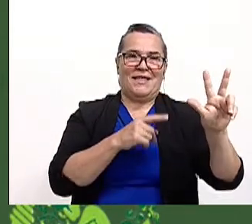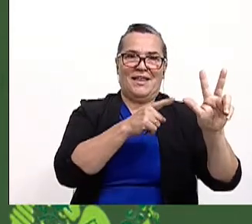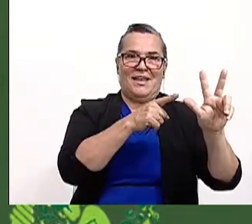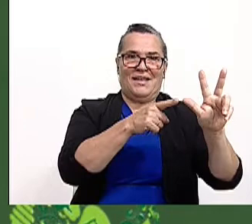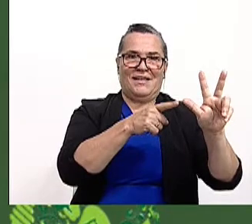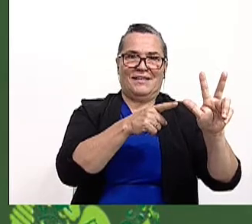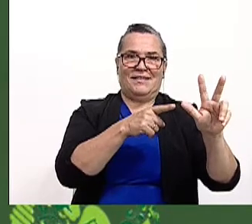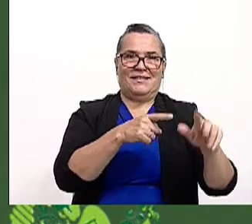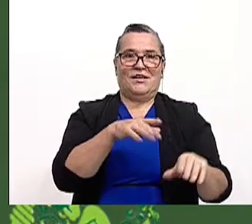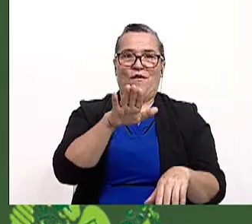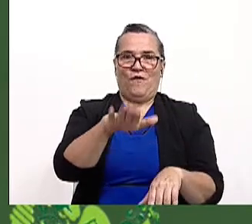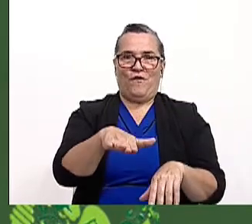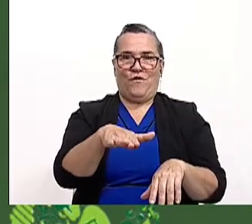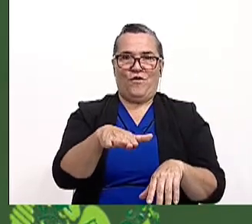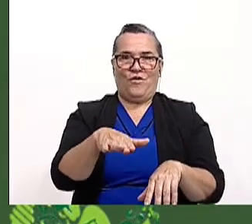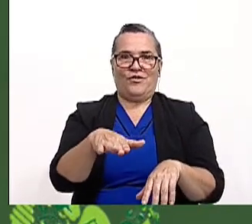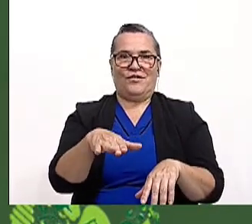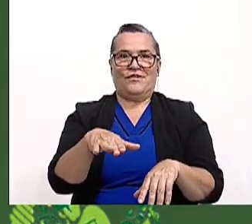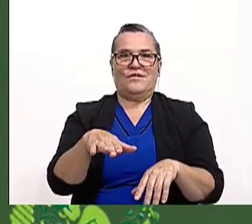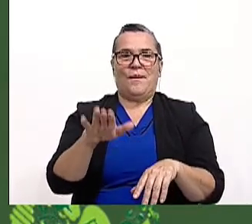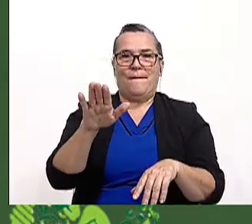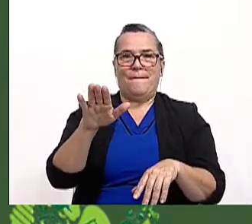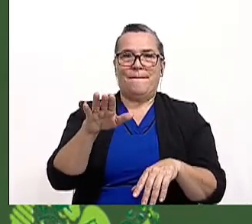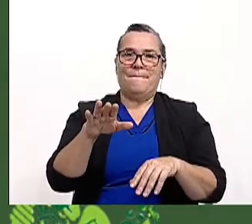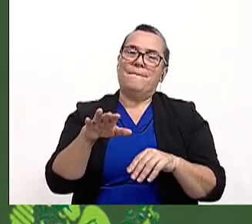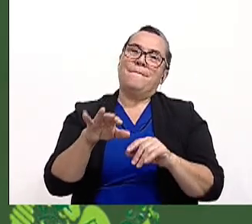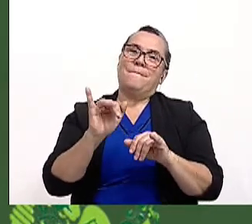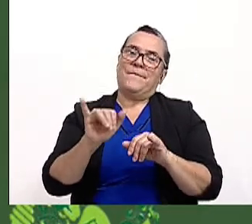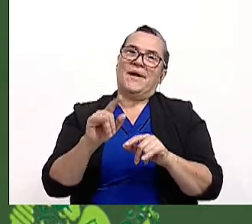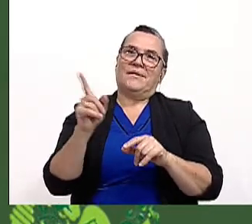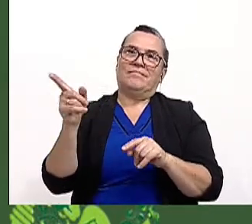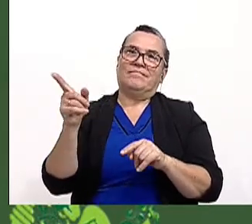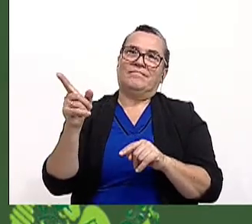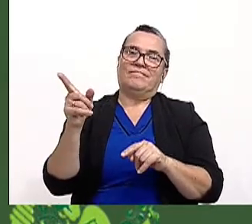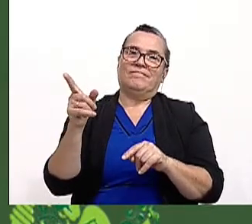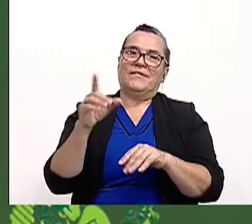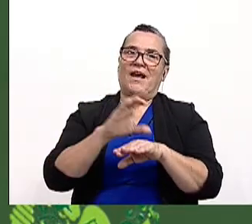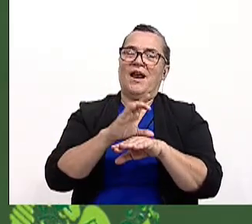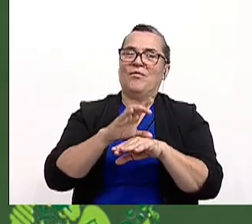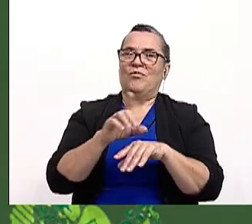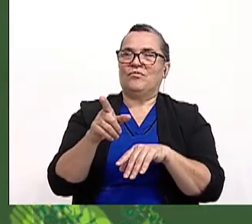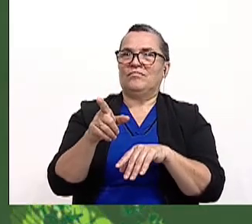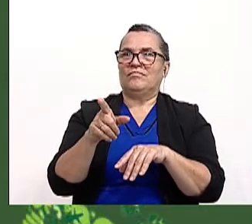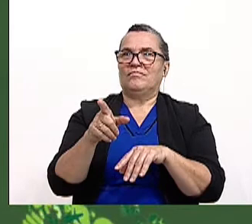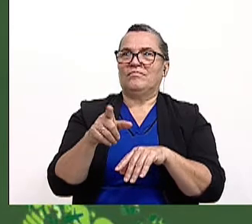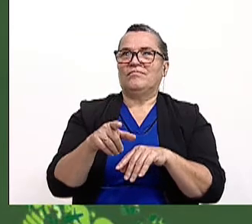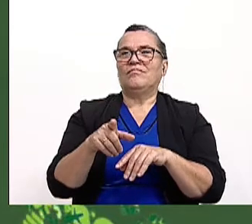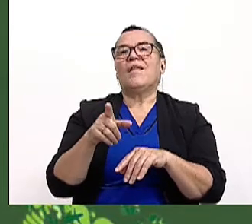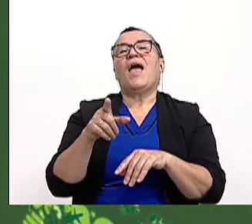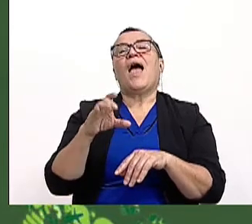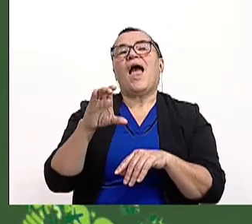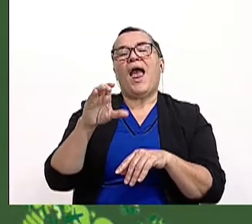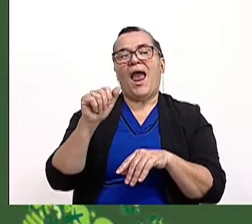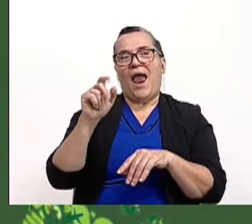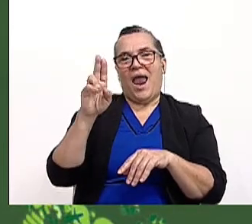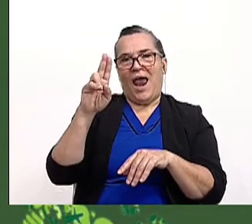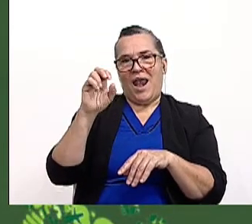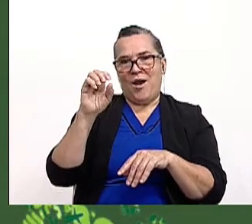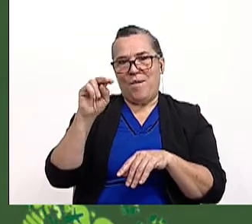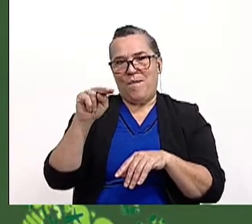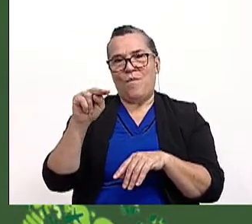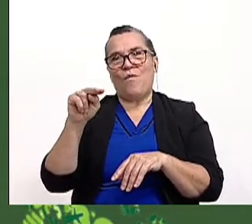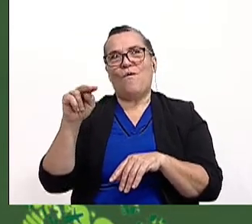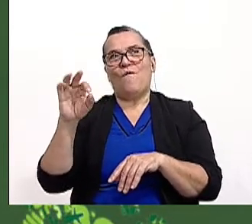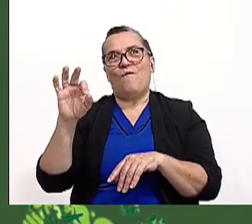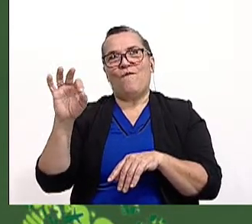word. Carbon footprint. Let's look at the correct answer. Very good. Look